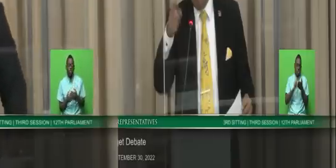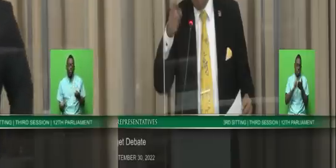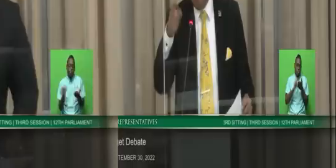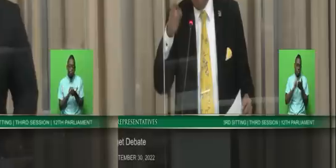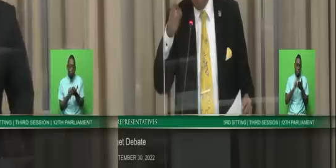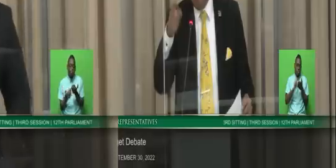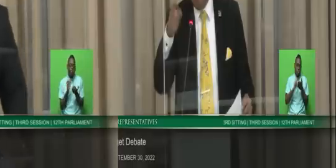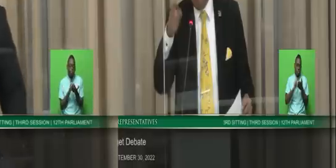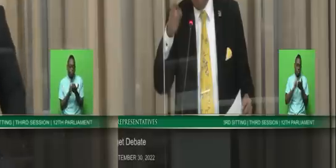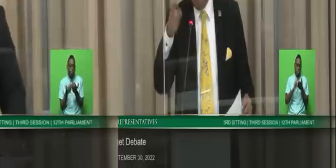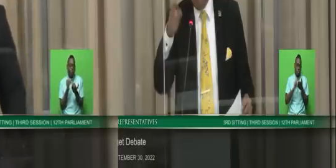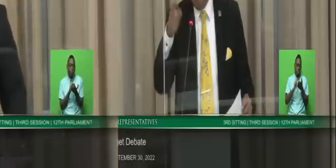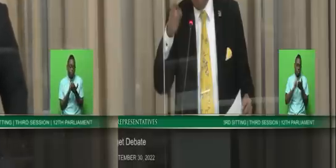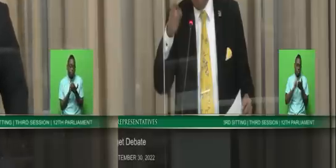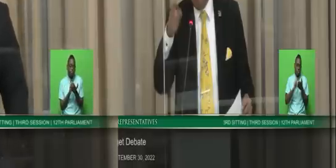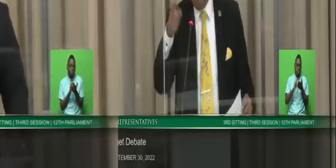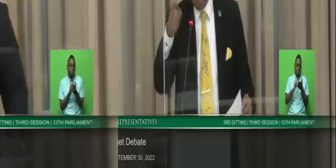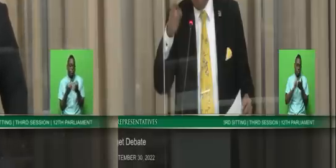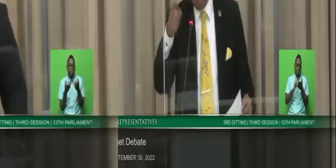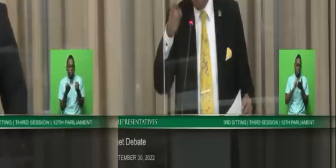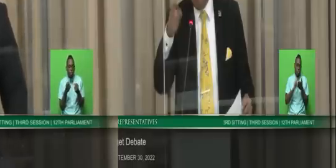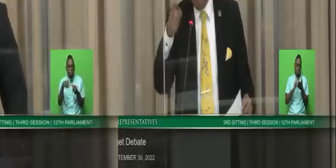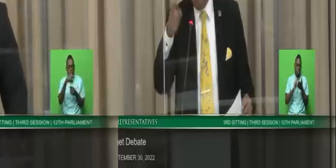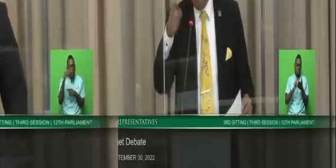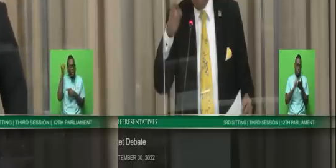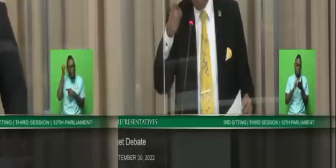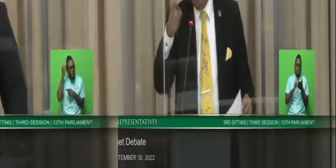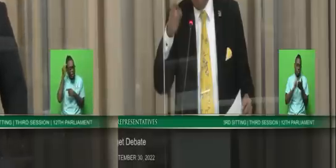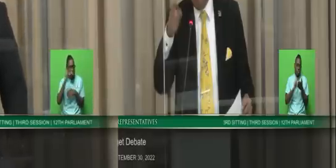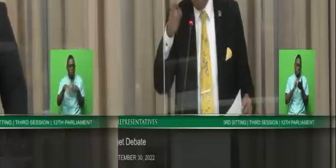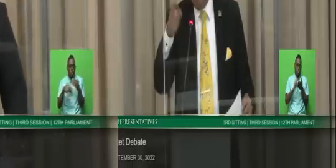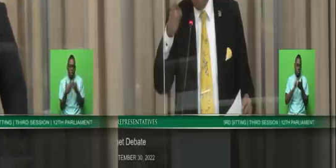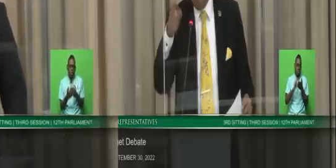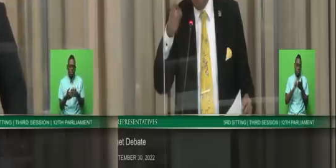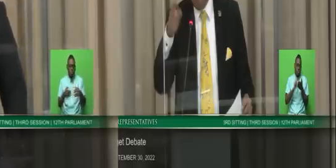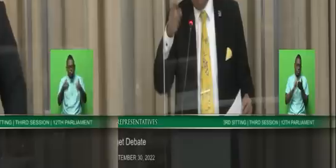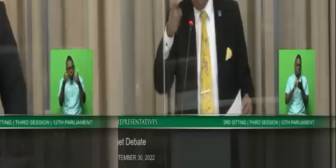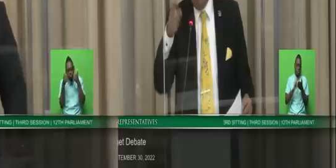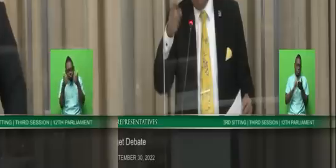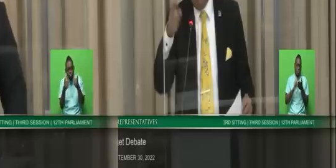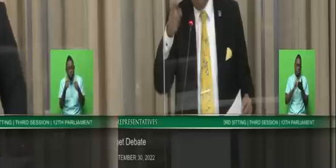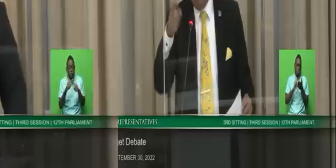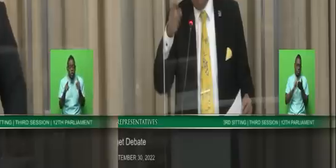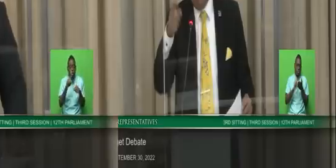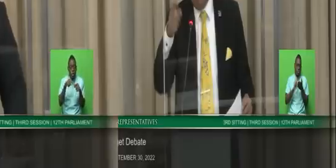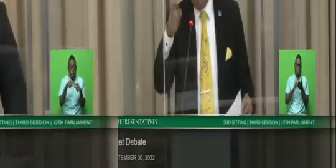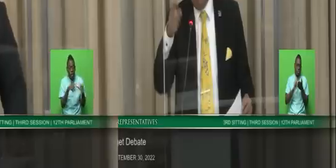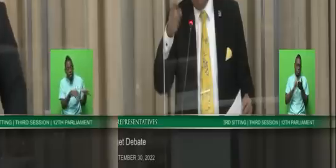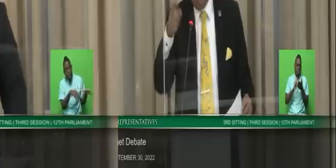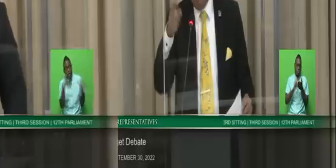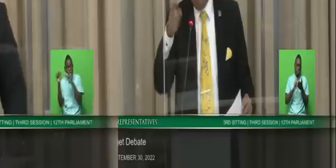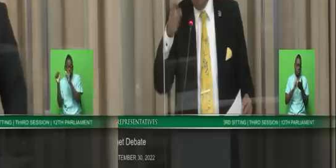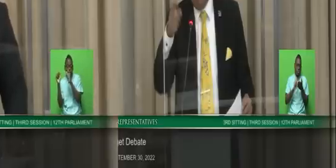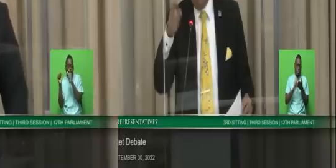all roses and sunshine from 2010 to 2015. And then all of a sudden, as soon as governments changed, the economy